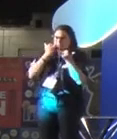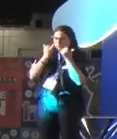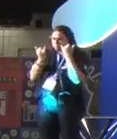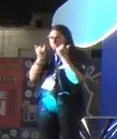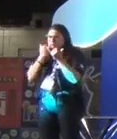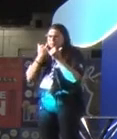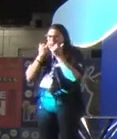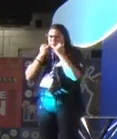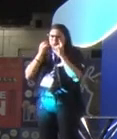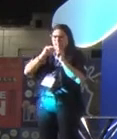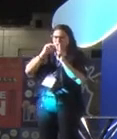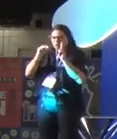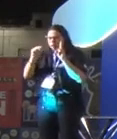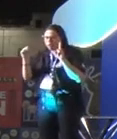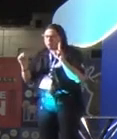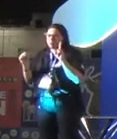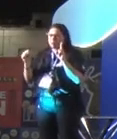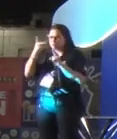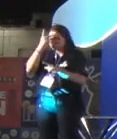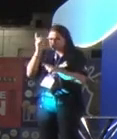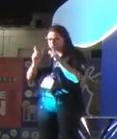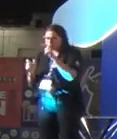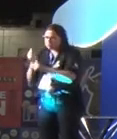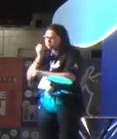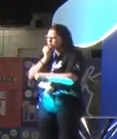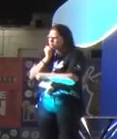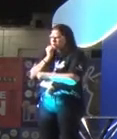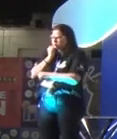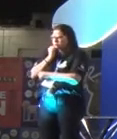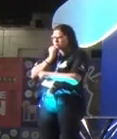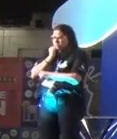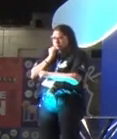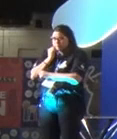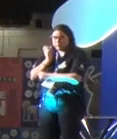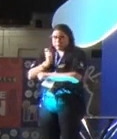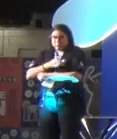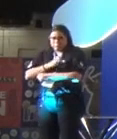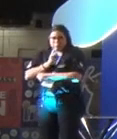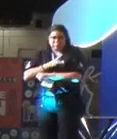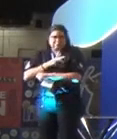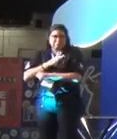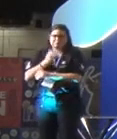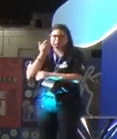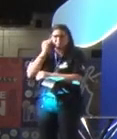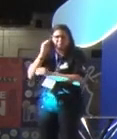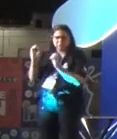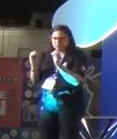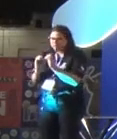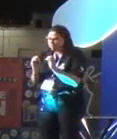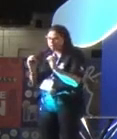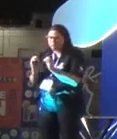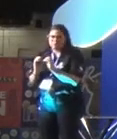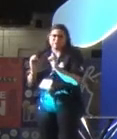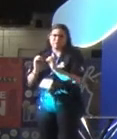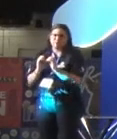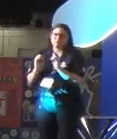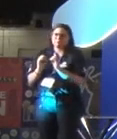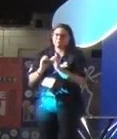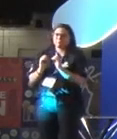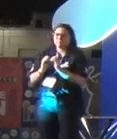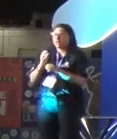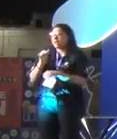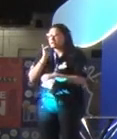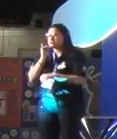people, science is quite scary. I use this image when I talk to kids to ask